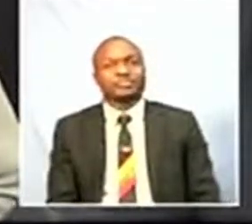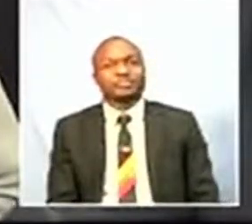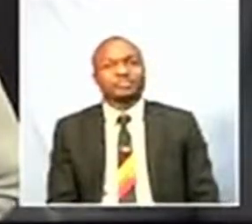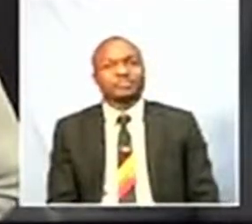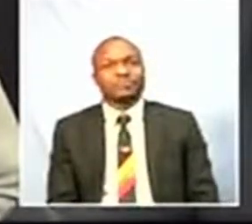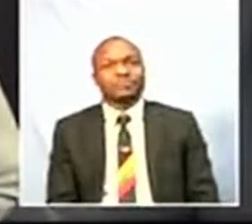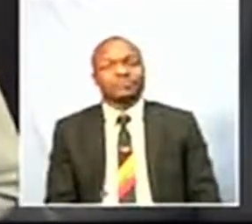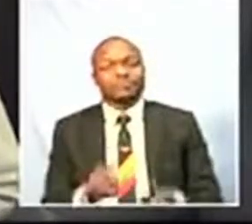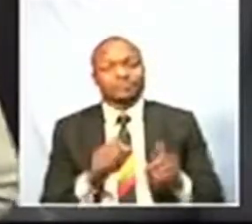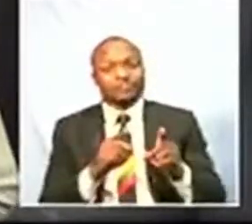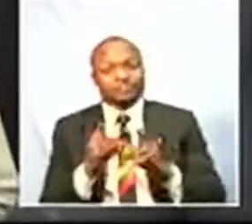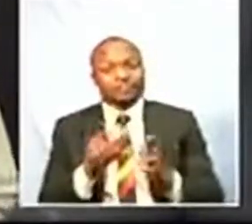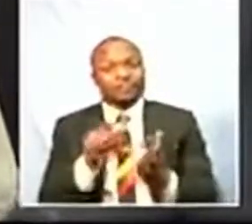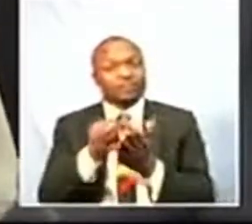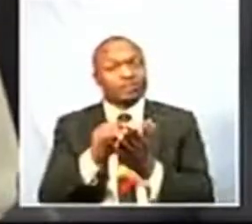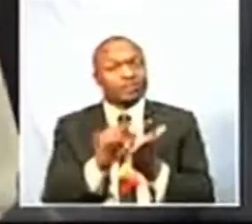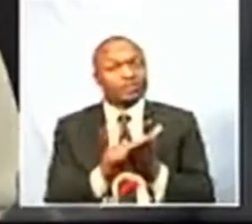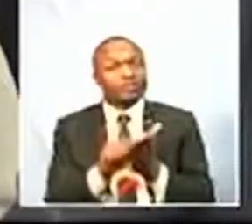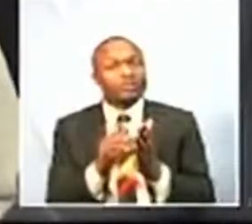you. Director Legal.